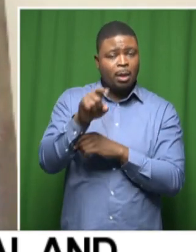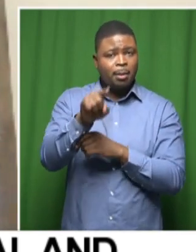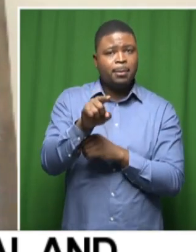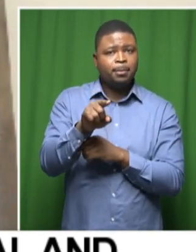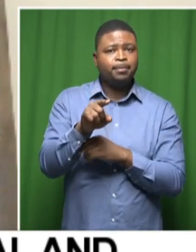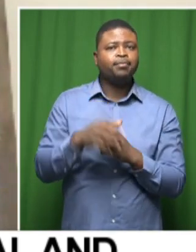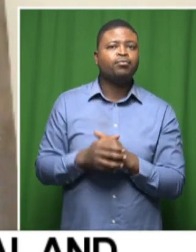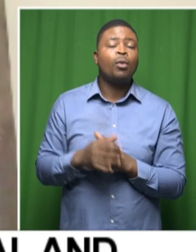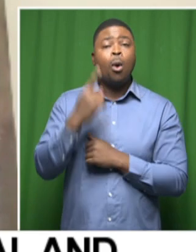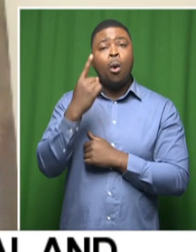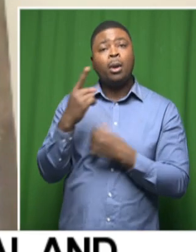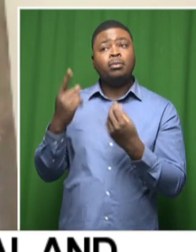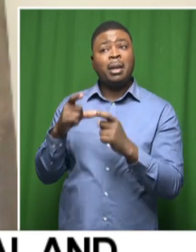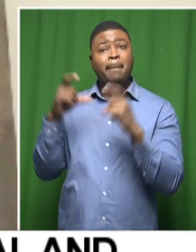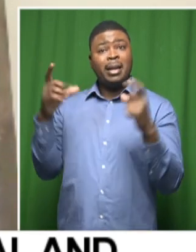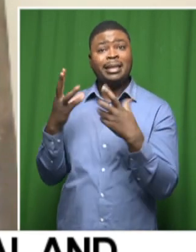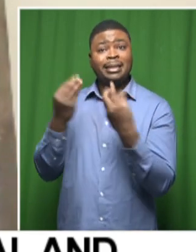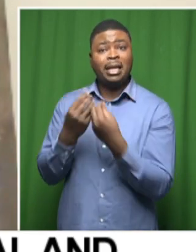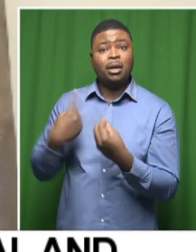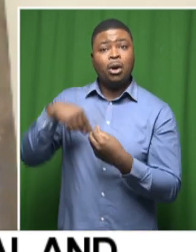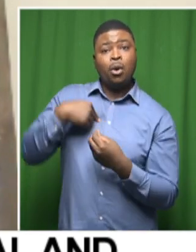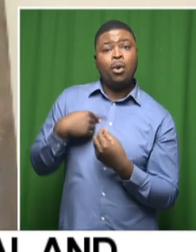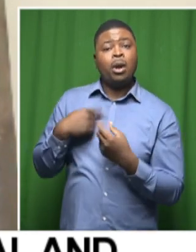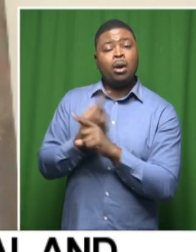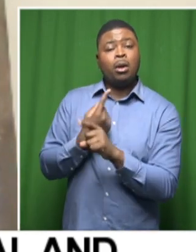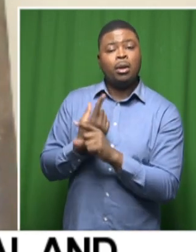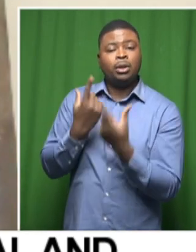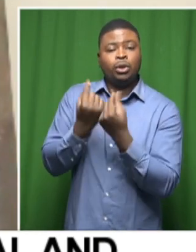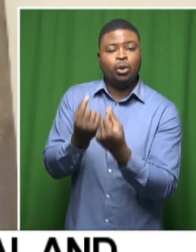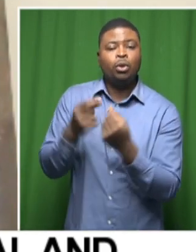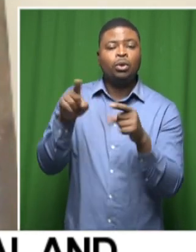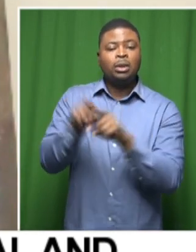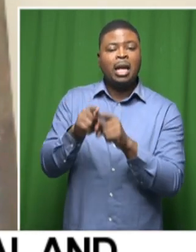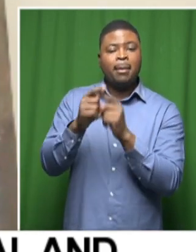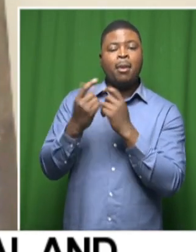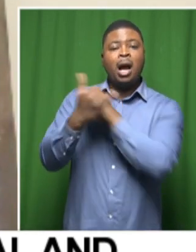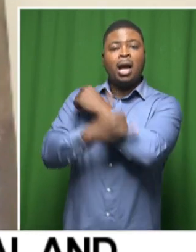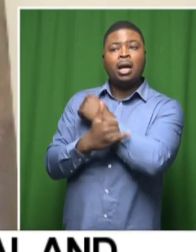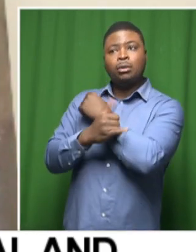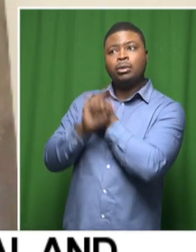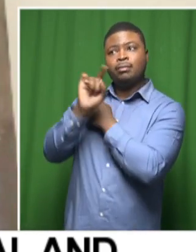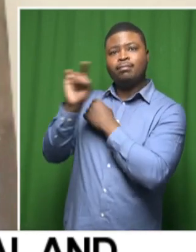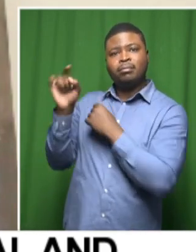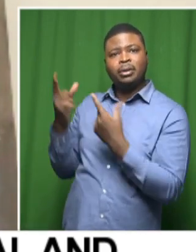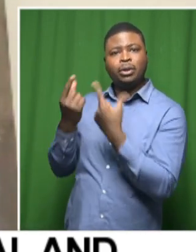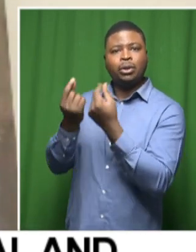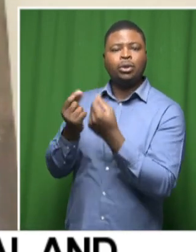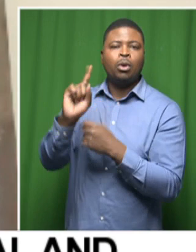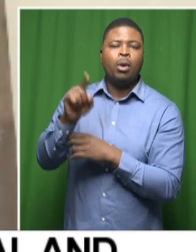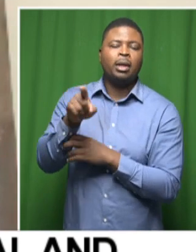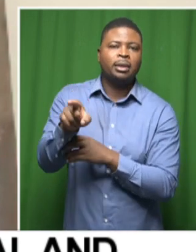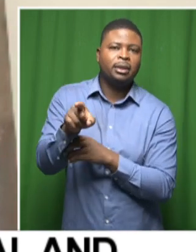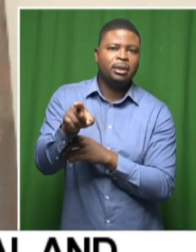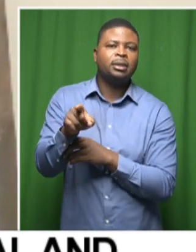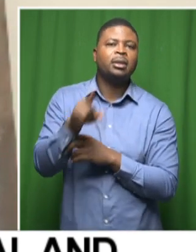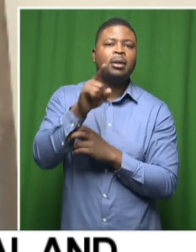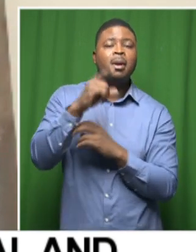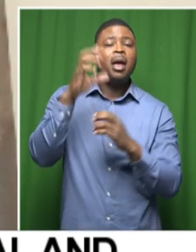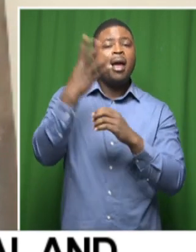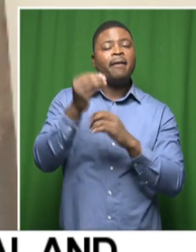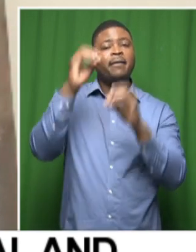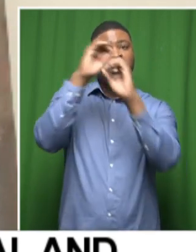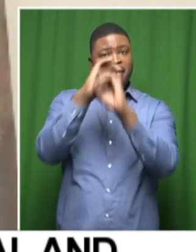of the biggest things that we have to be able to do is, and what those countries you listed did well, is that they articulated a vision